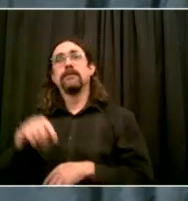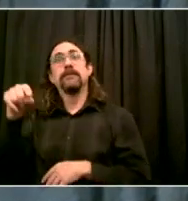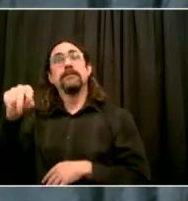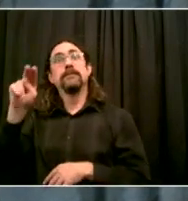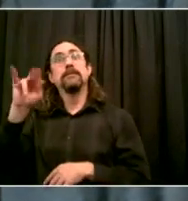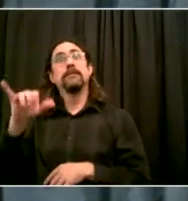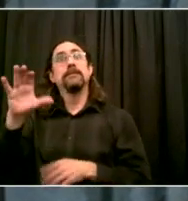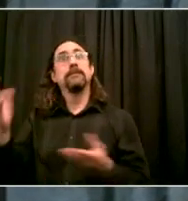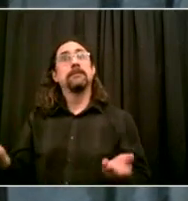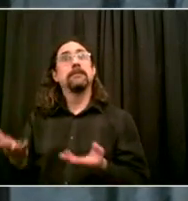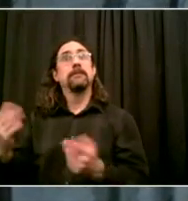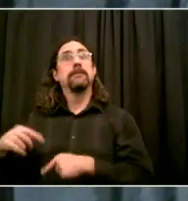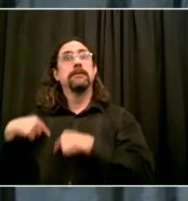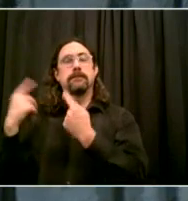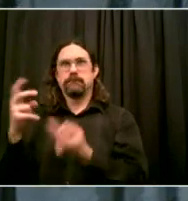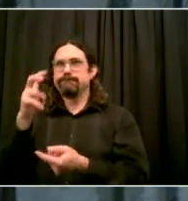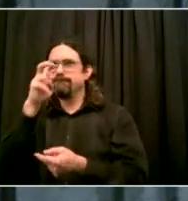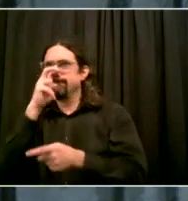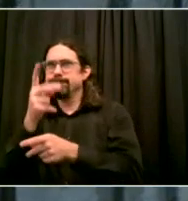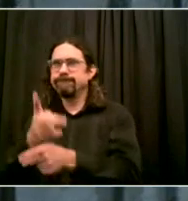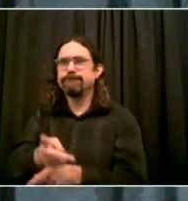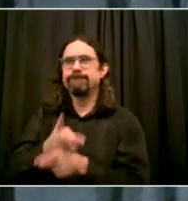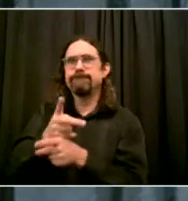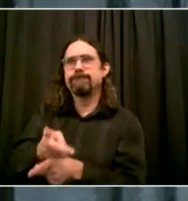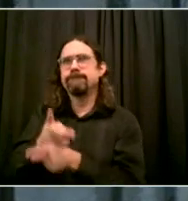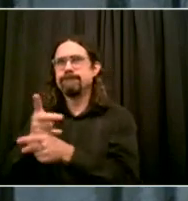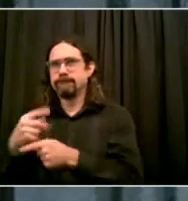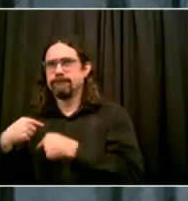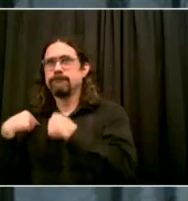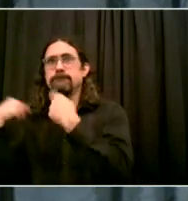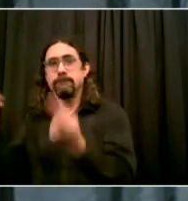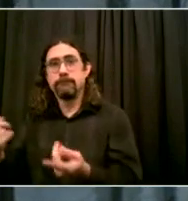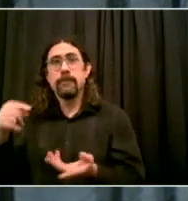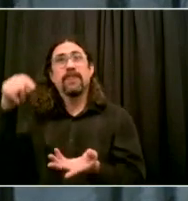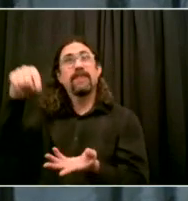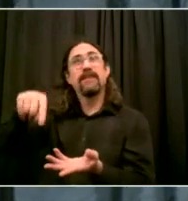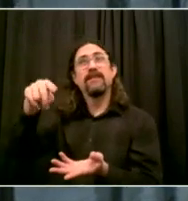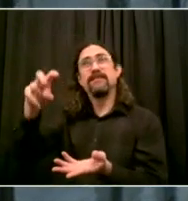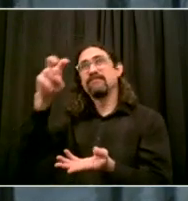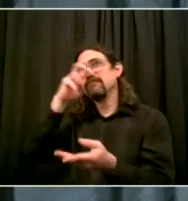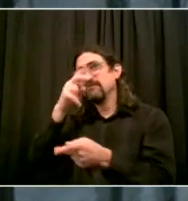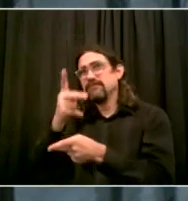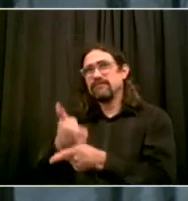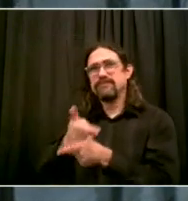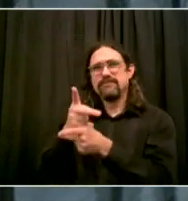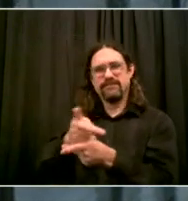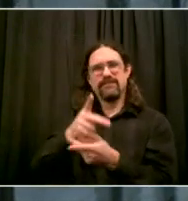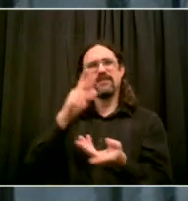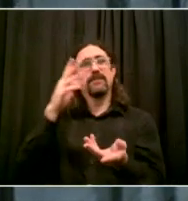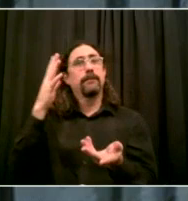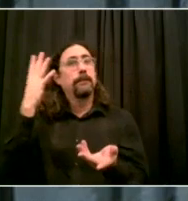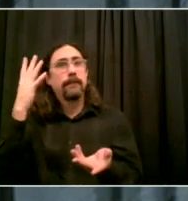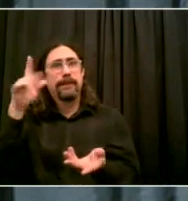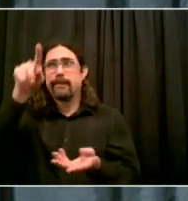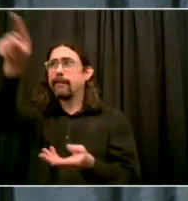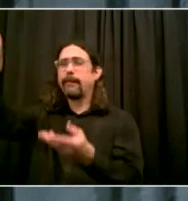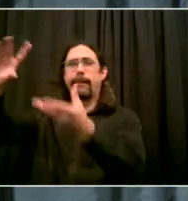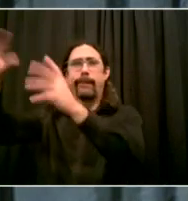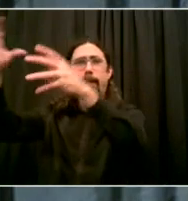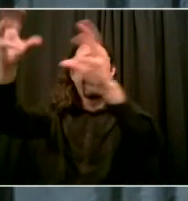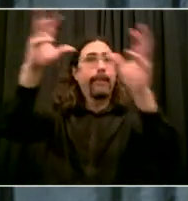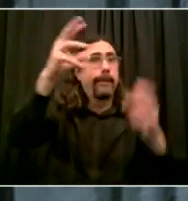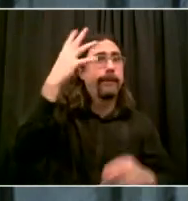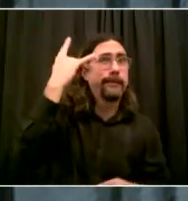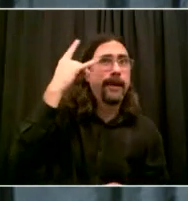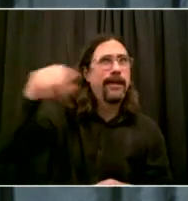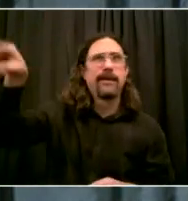anywhere close to the same degree of that type of spreading event in New York City. To be concrete for you, about 10% of our cases that we're seeing here, we track back to